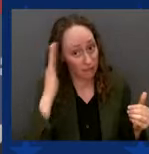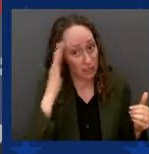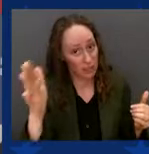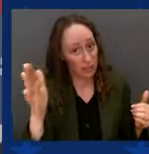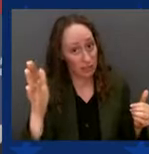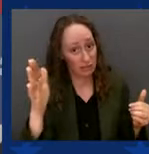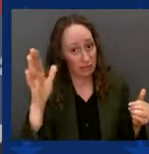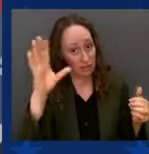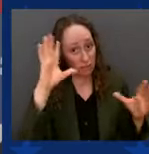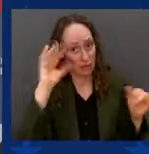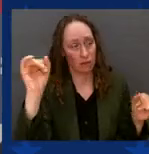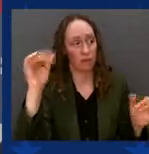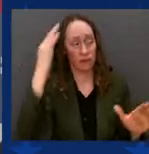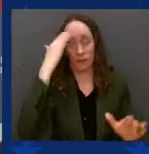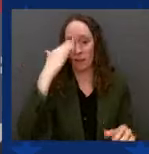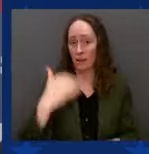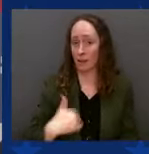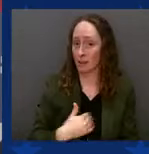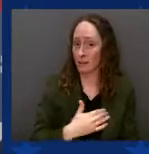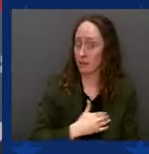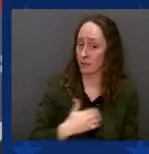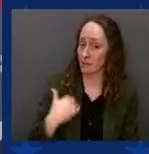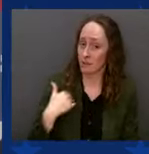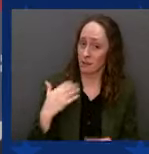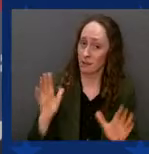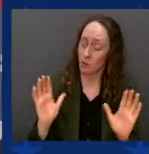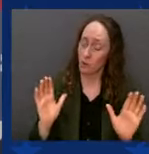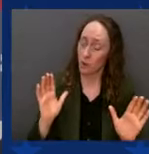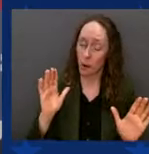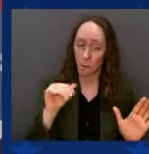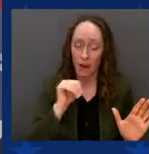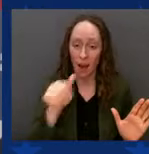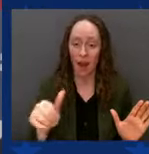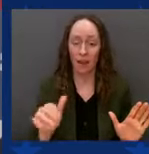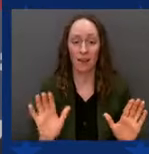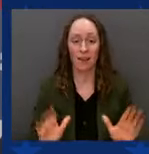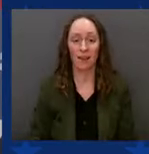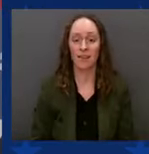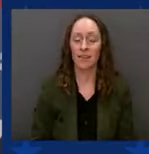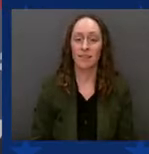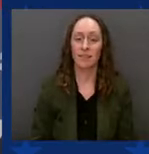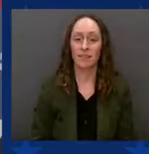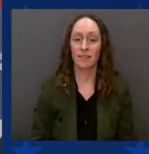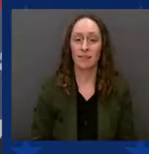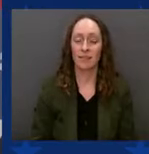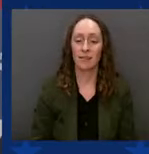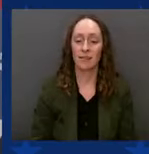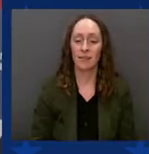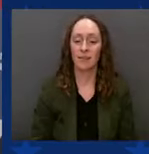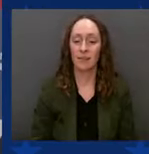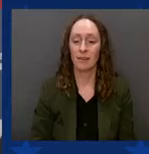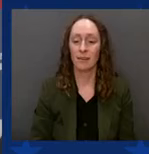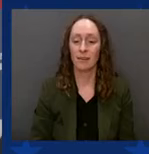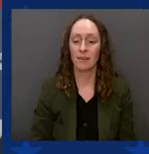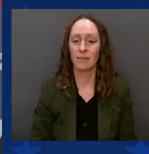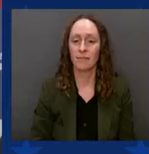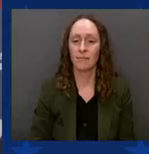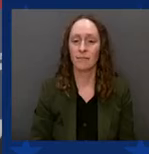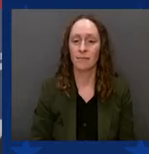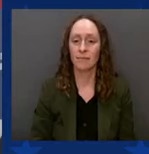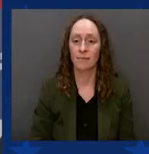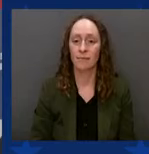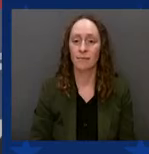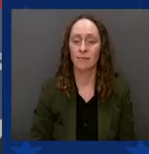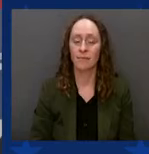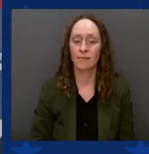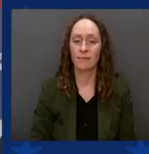kidding aside. And here's the deal. What happened was the folks were really going